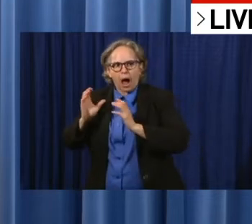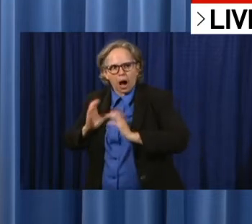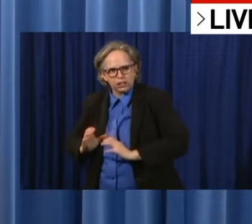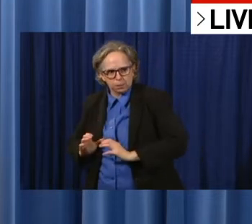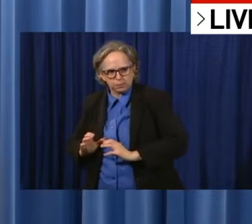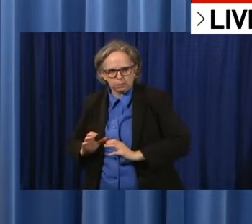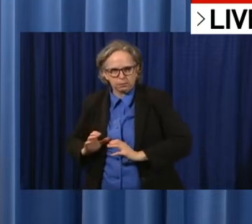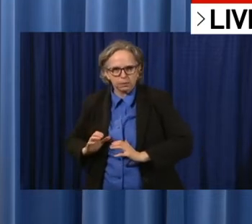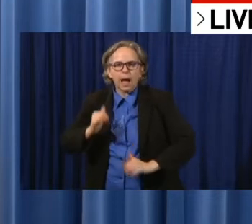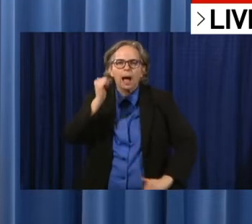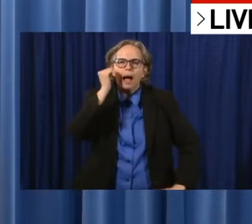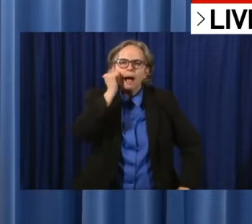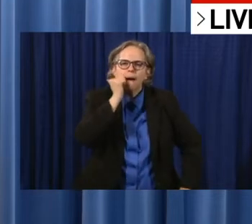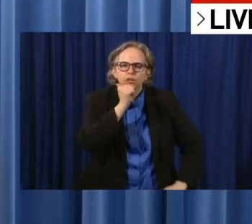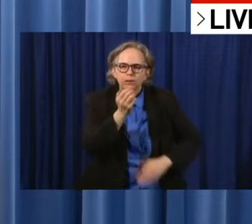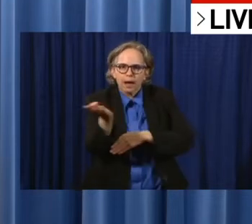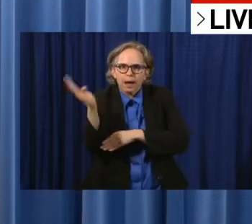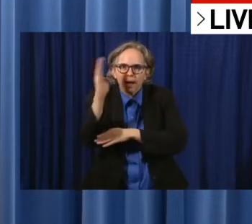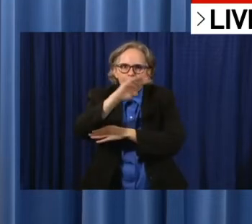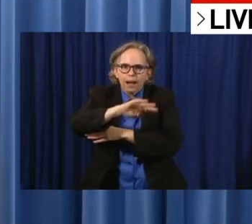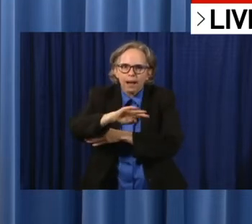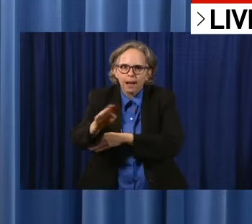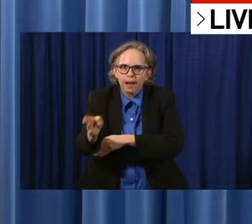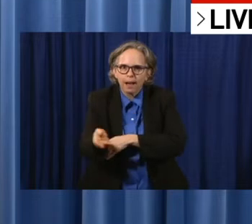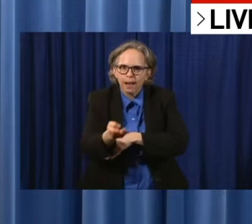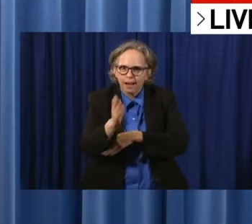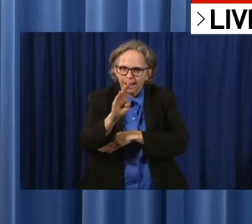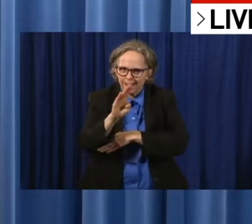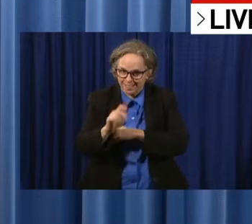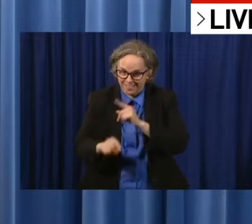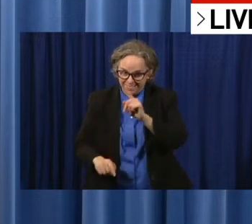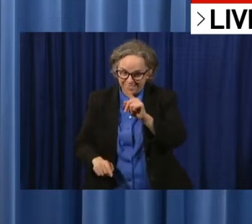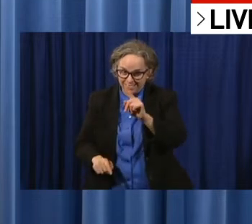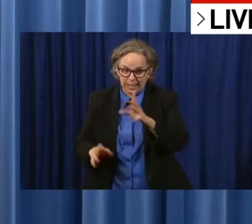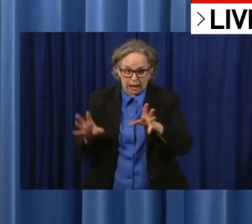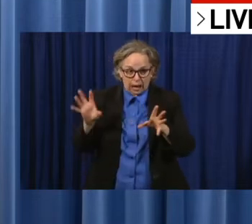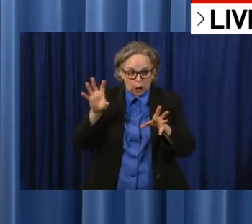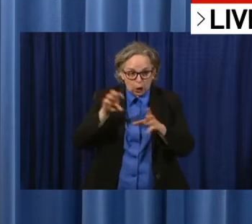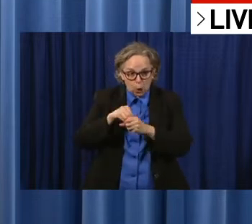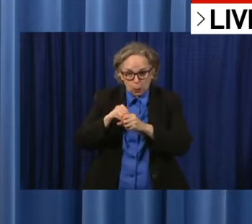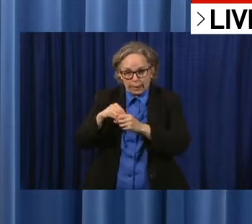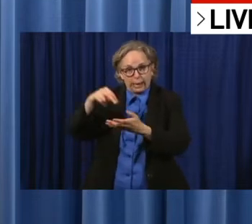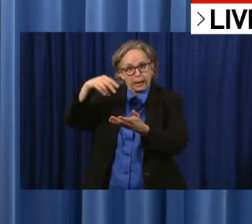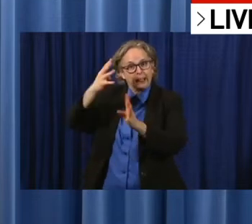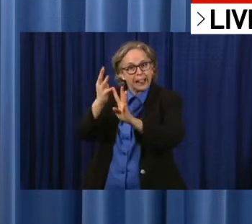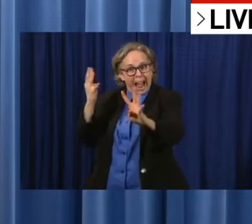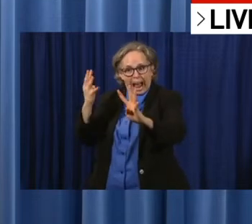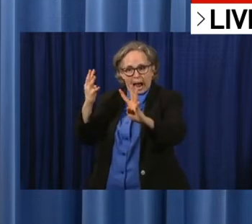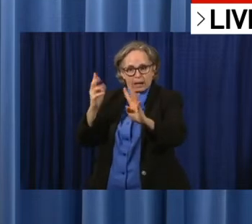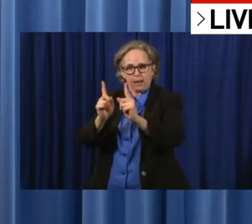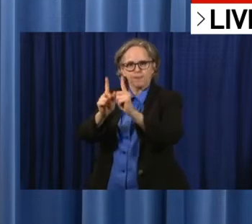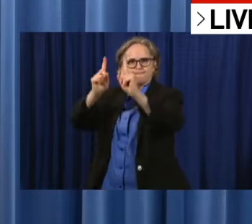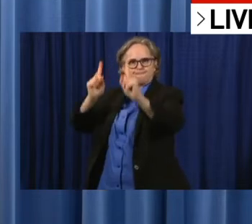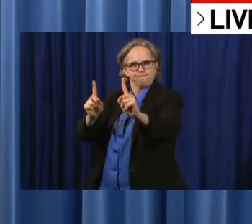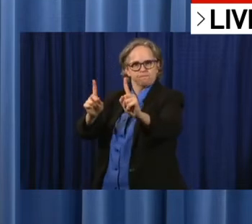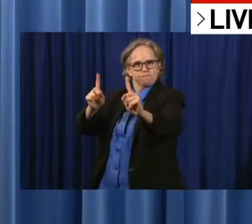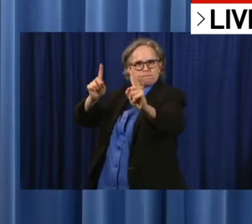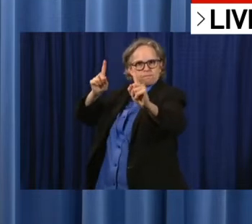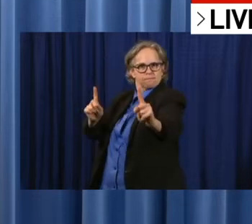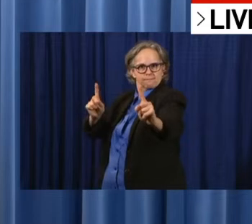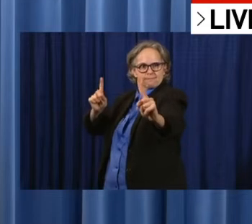but not limited to when any customers are standing in line. Reservations are to be limited to more than 10